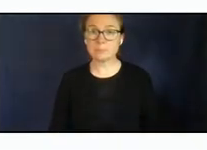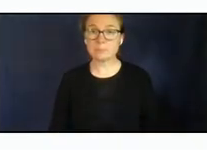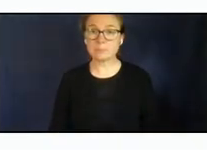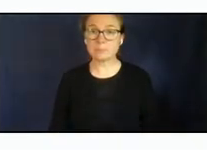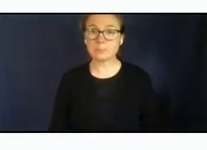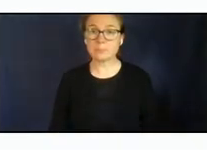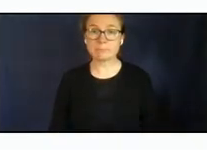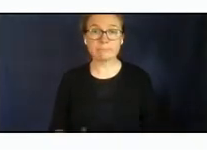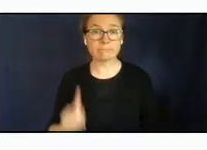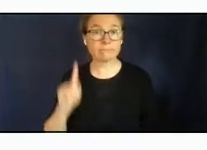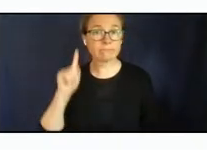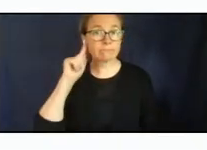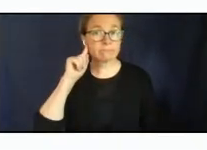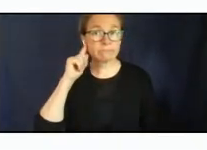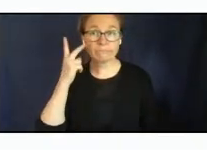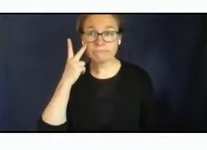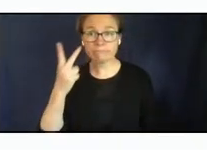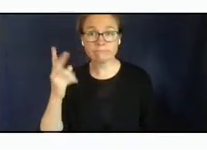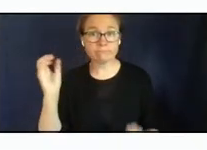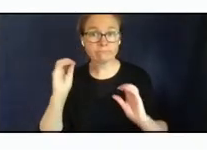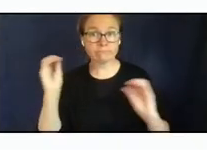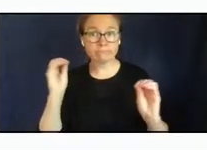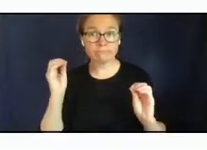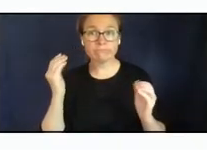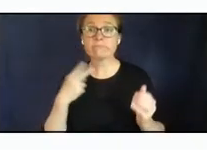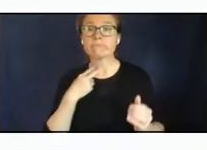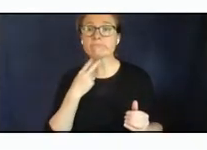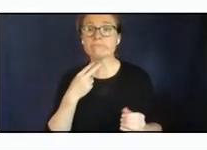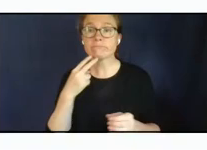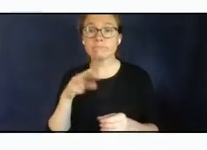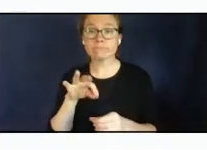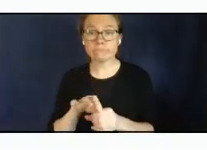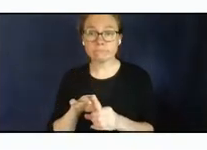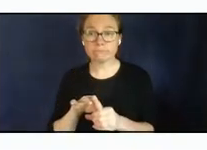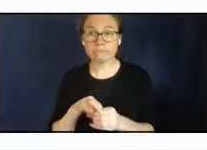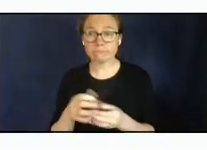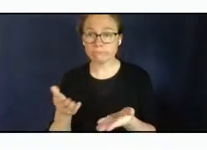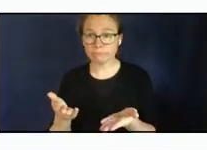Seeing none, we'll take a voice vote on this, Ms. Seeley.